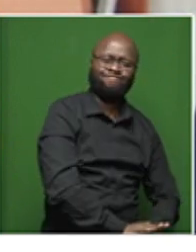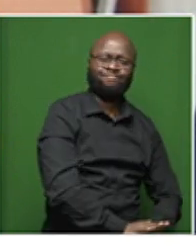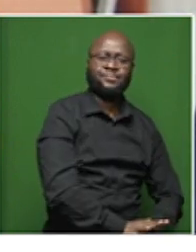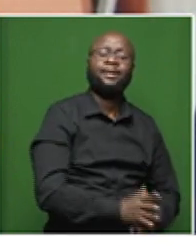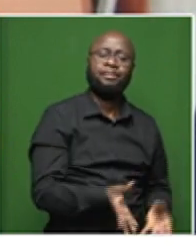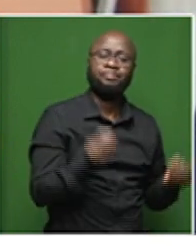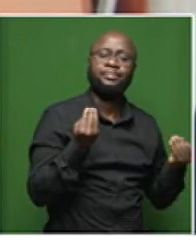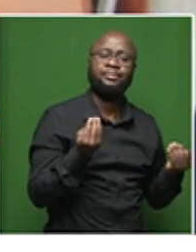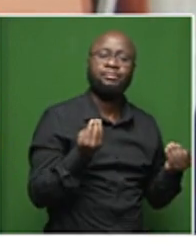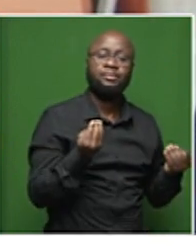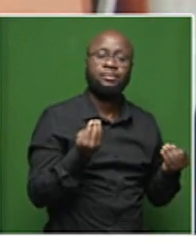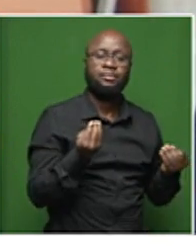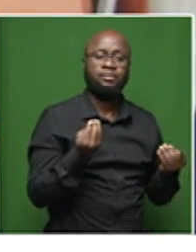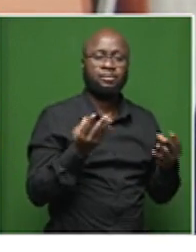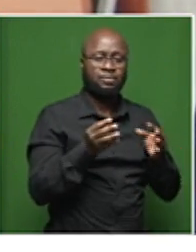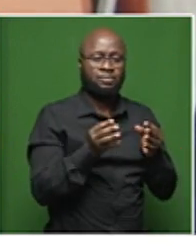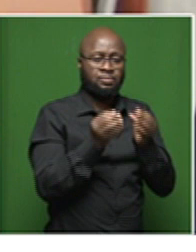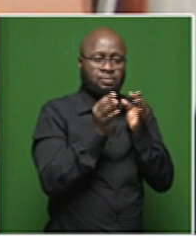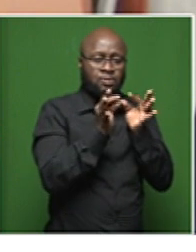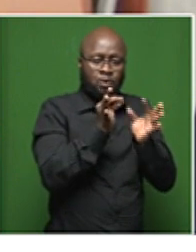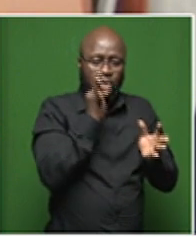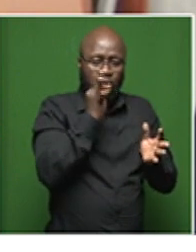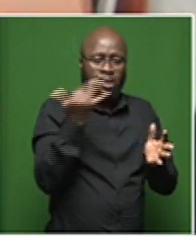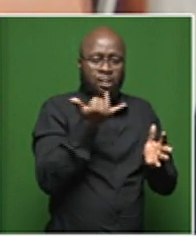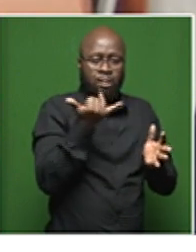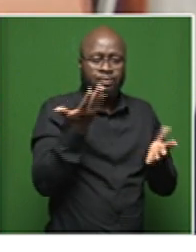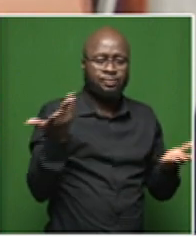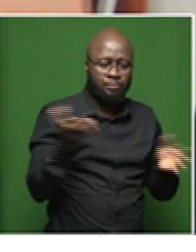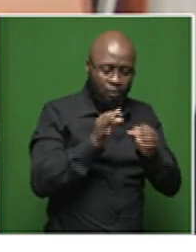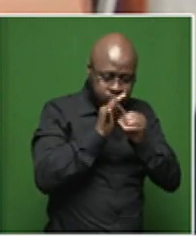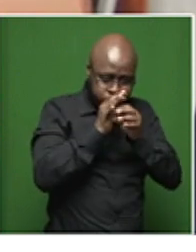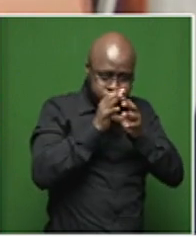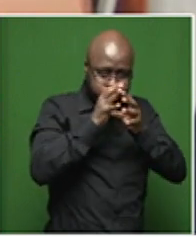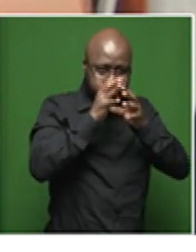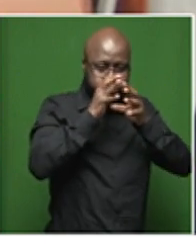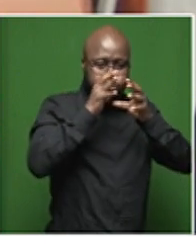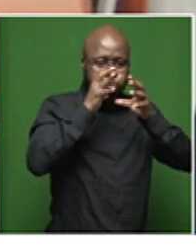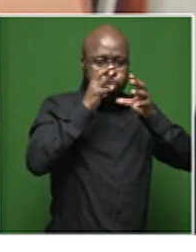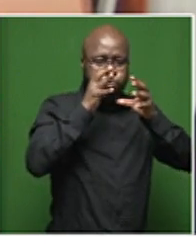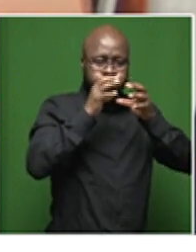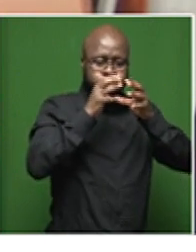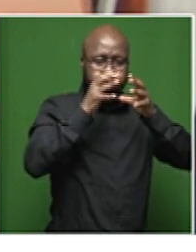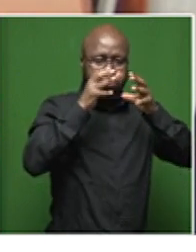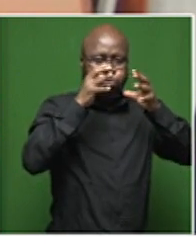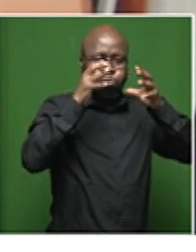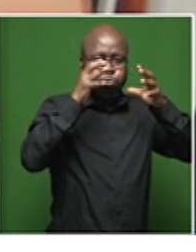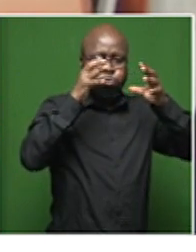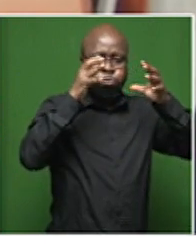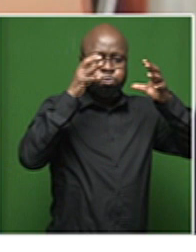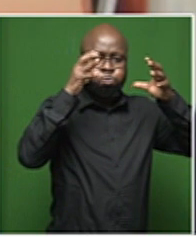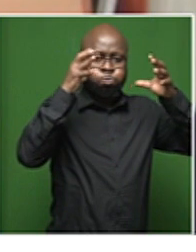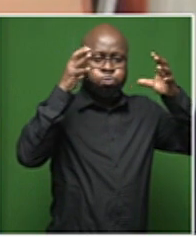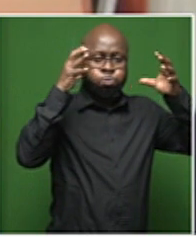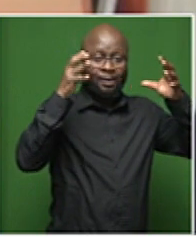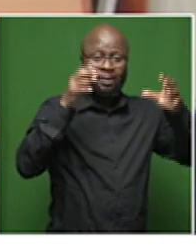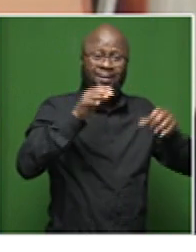when it starts inflating the balloon, the wall of the balloon starts to feel pressure until such time that the pressure is too much and the balloon